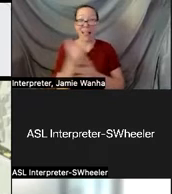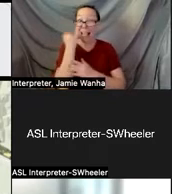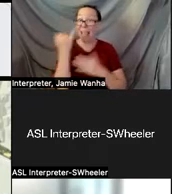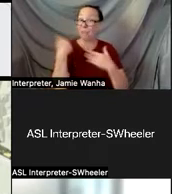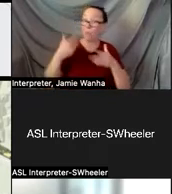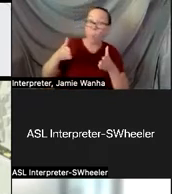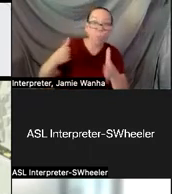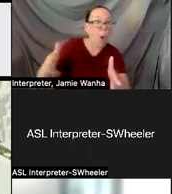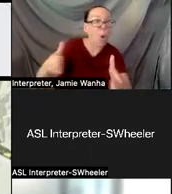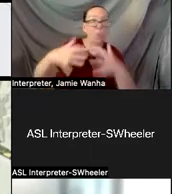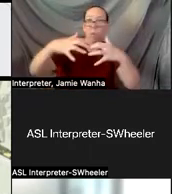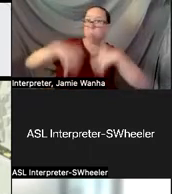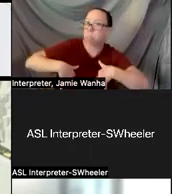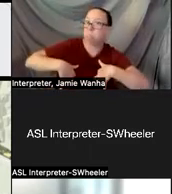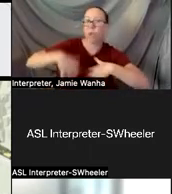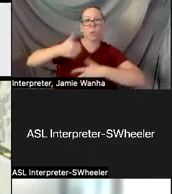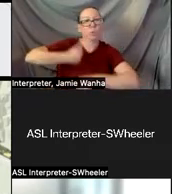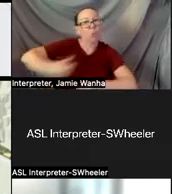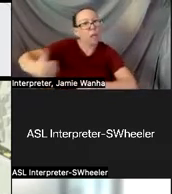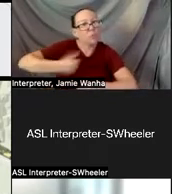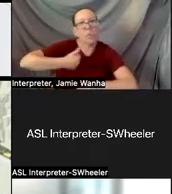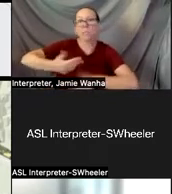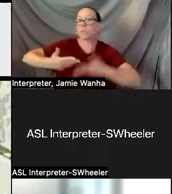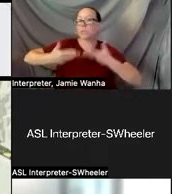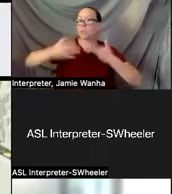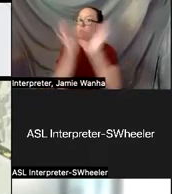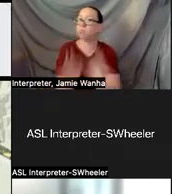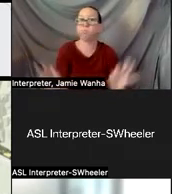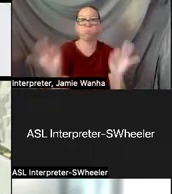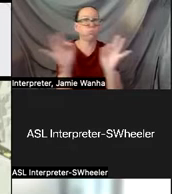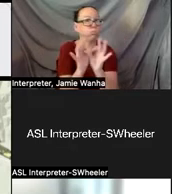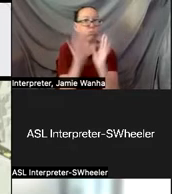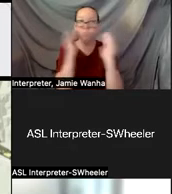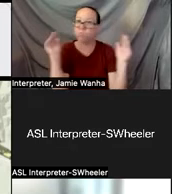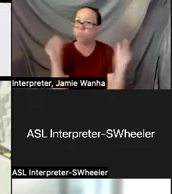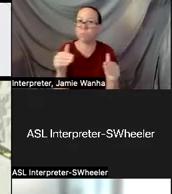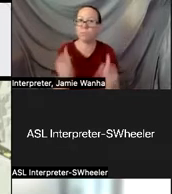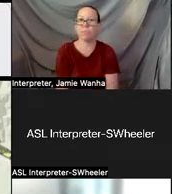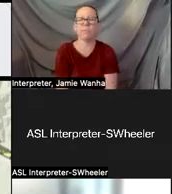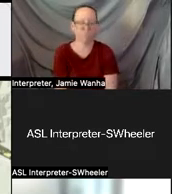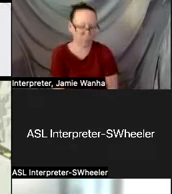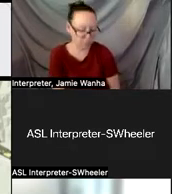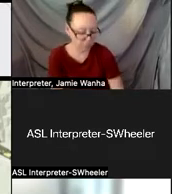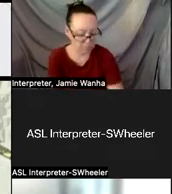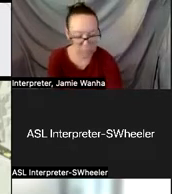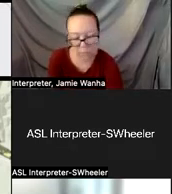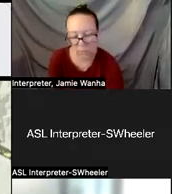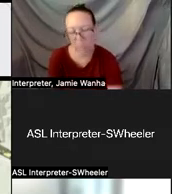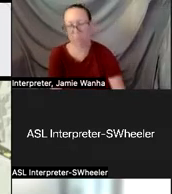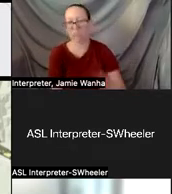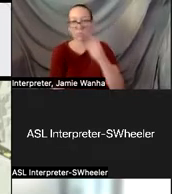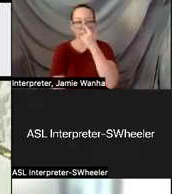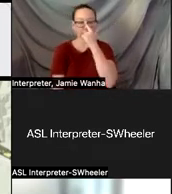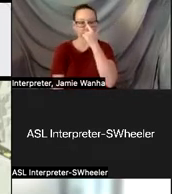being impassable, transportation is going to be a focus area of ours. I would like to point out